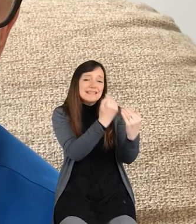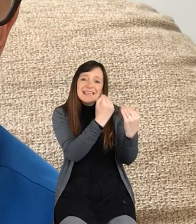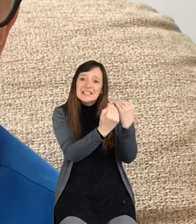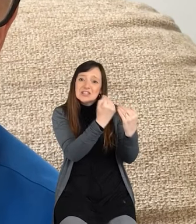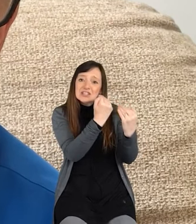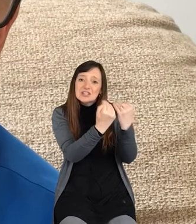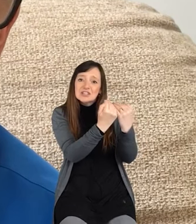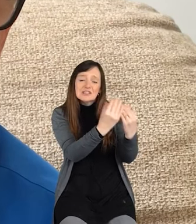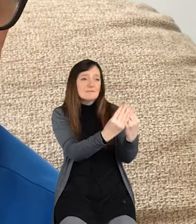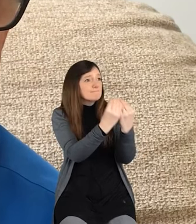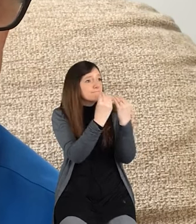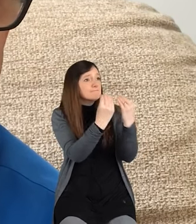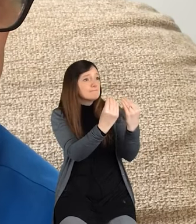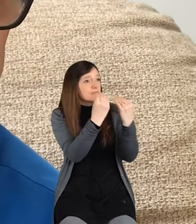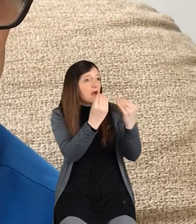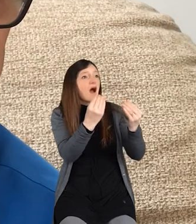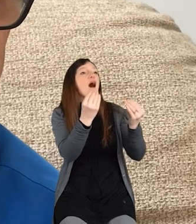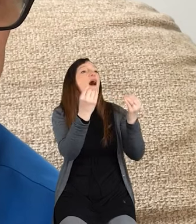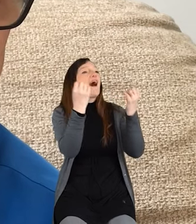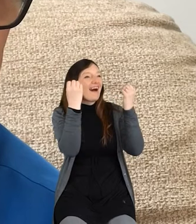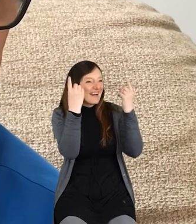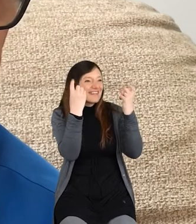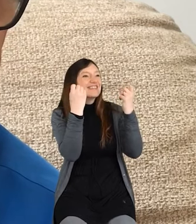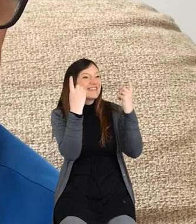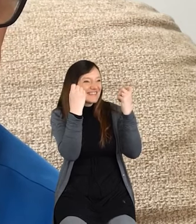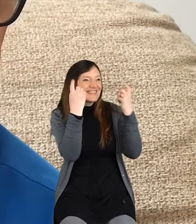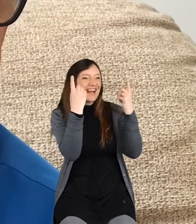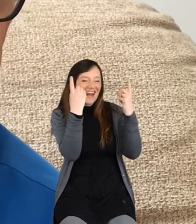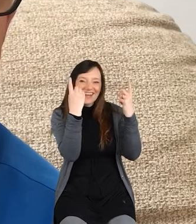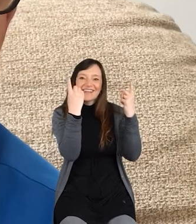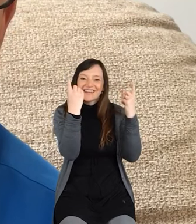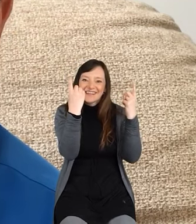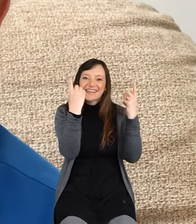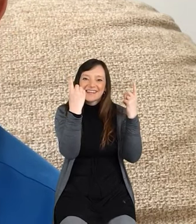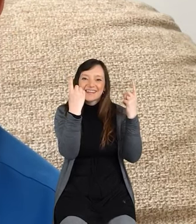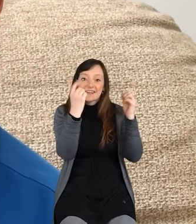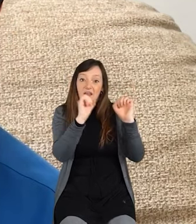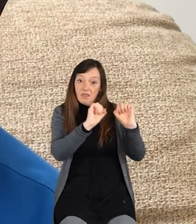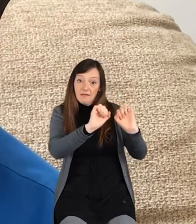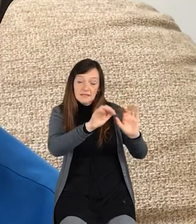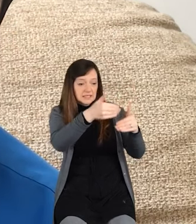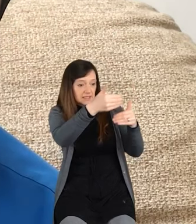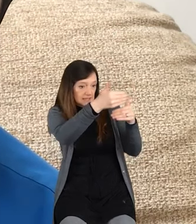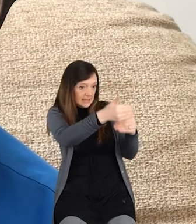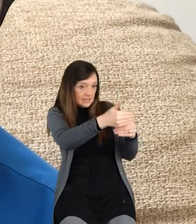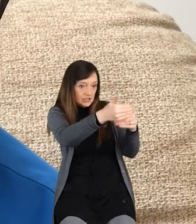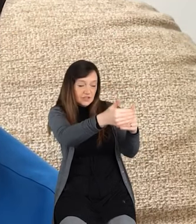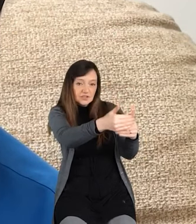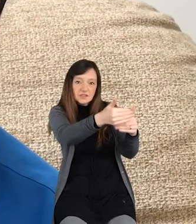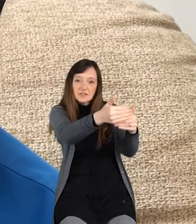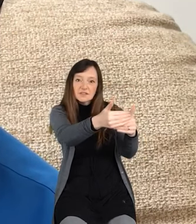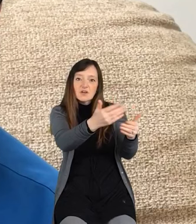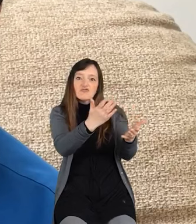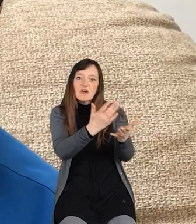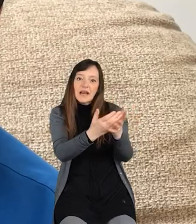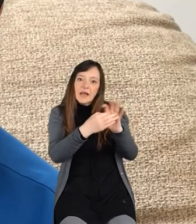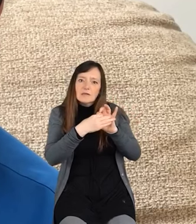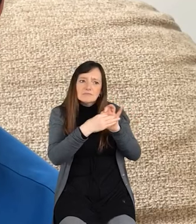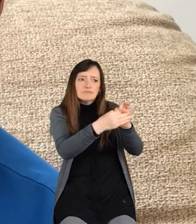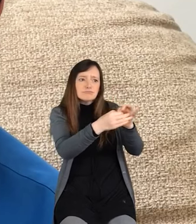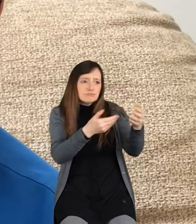Bible in a way we can easily understand. The sessions are